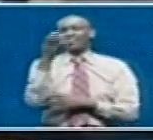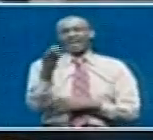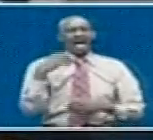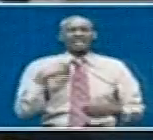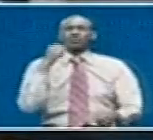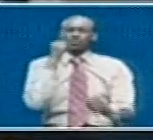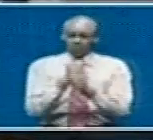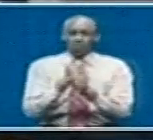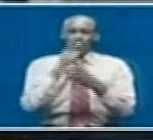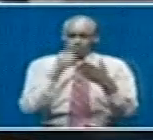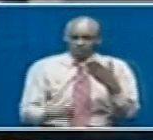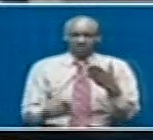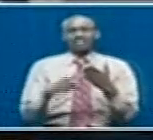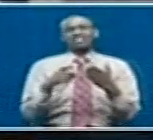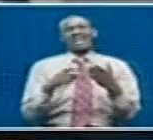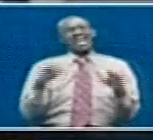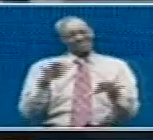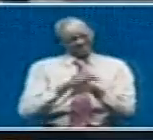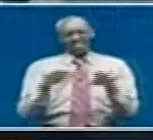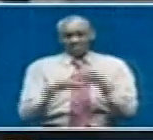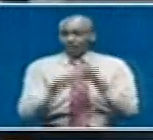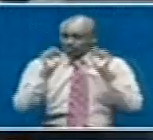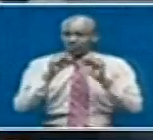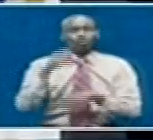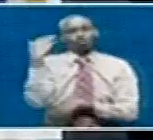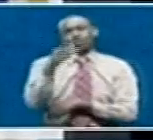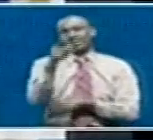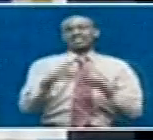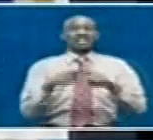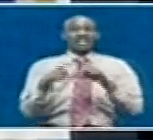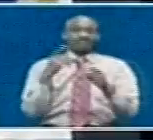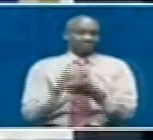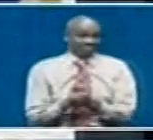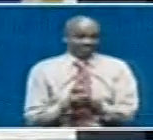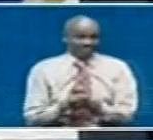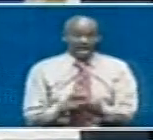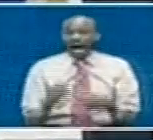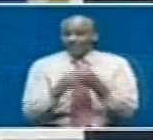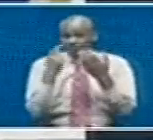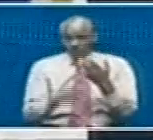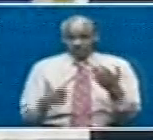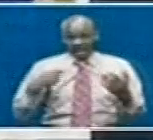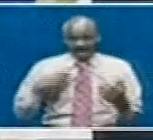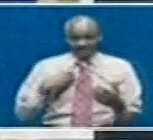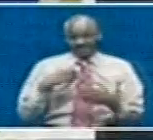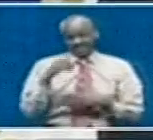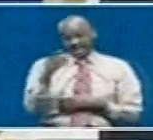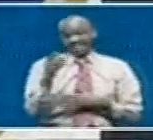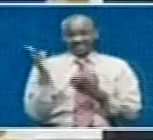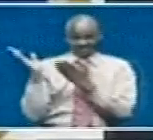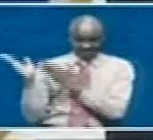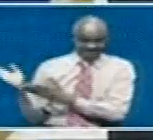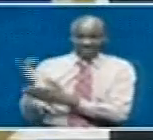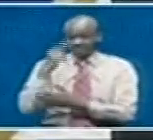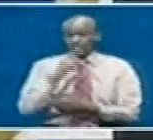do what it takes. To stop these killings. This comes as the Federal Aviation Administration has issued a